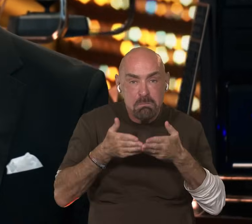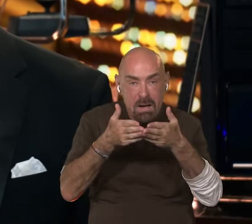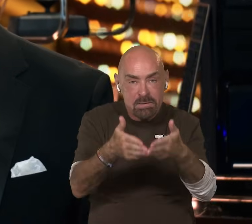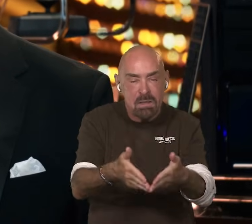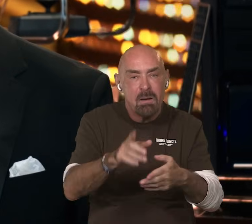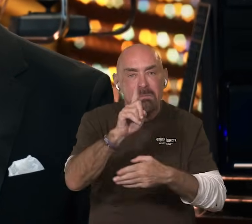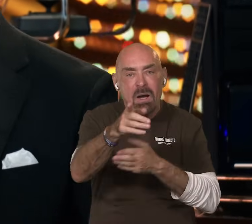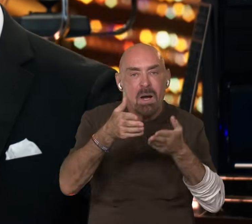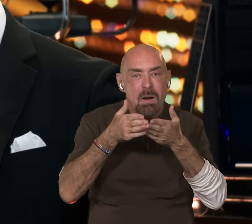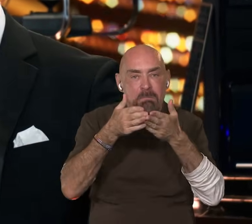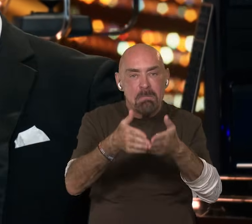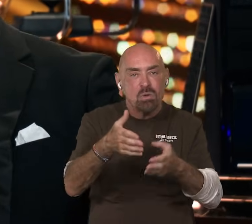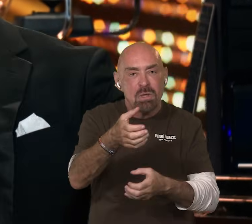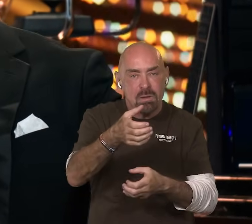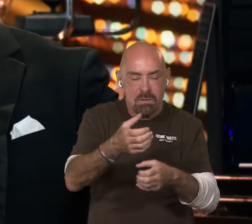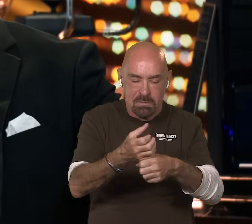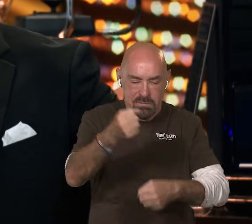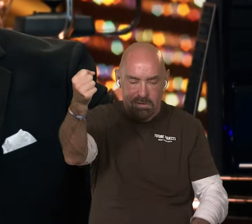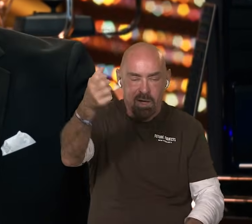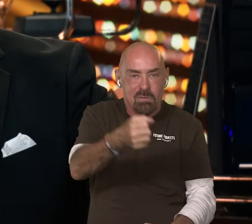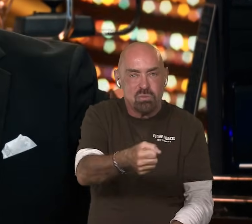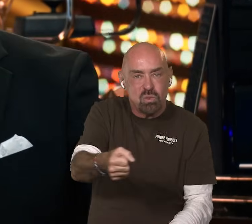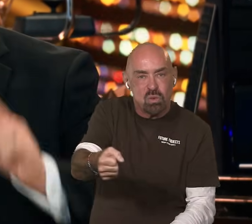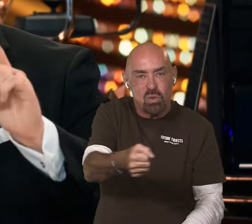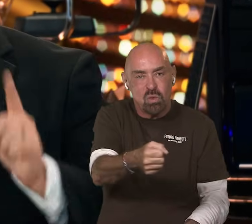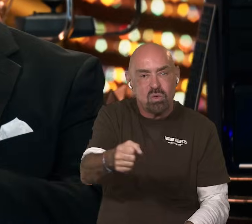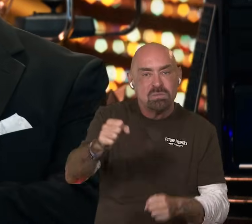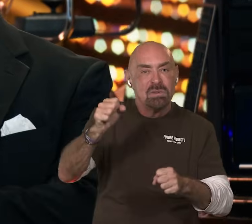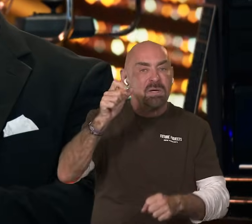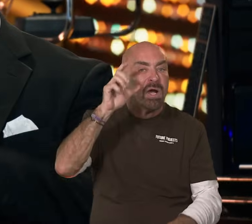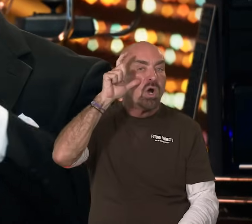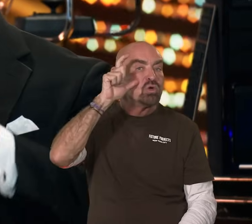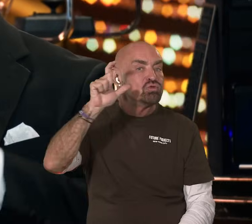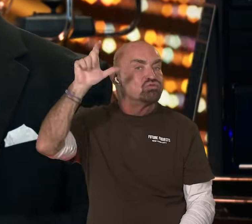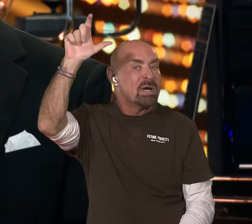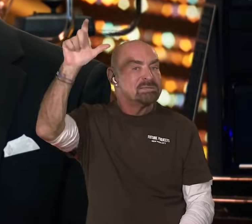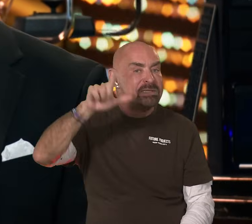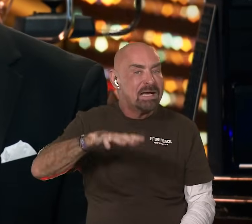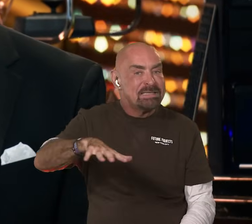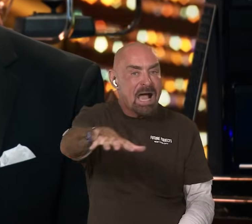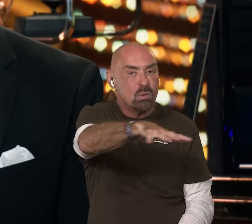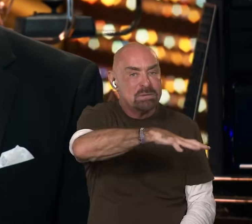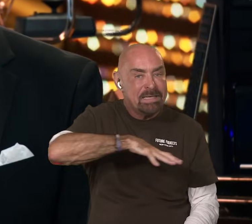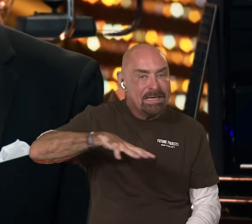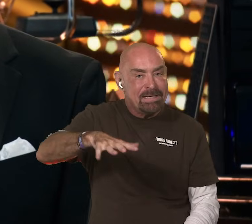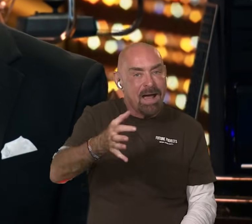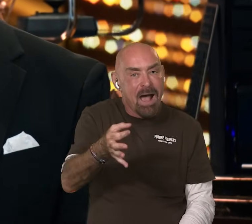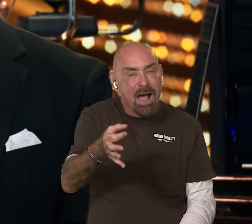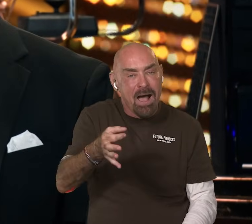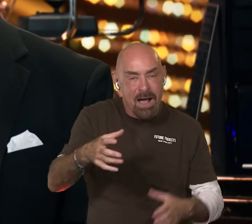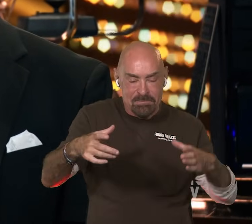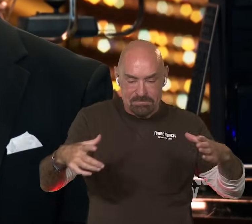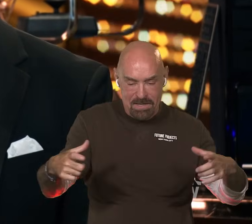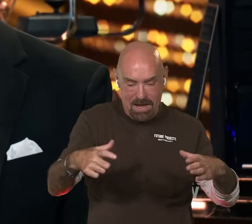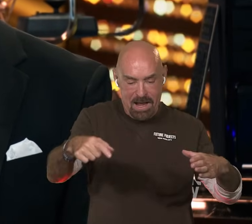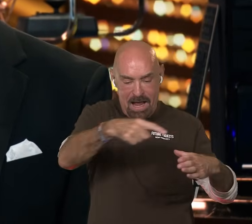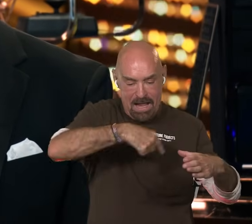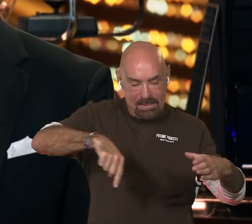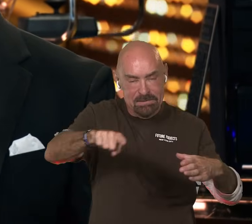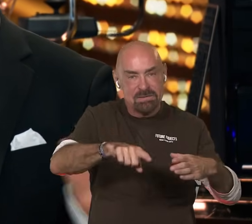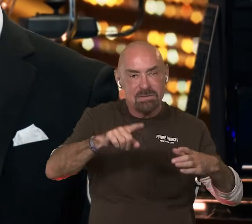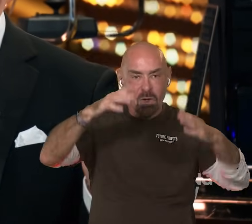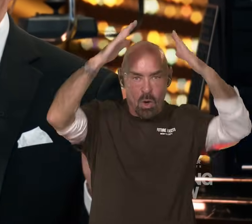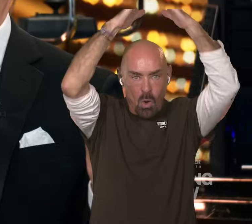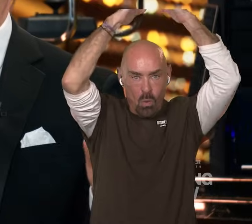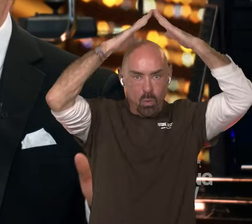and motorboats, but how about motor brooms? In Crescent County, you can escape to a beautiful and wholesome island of witches,